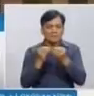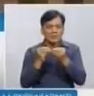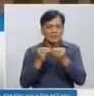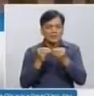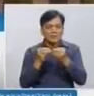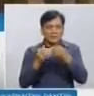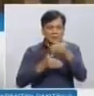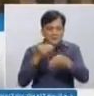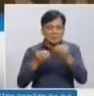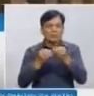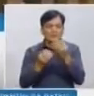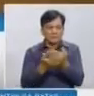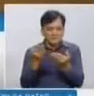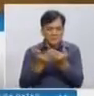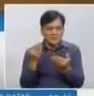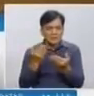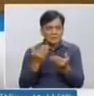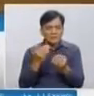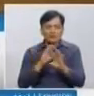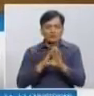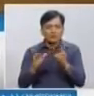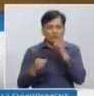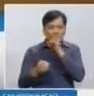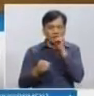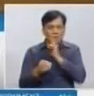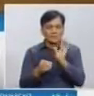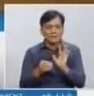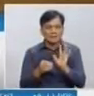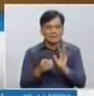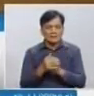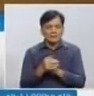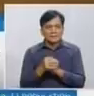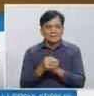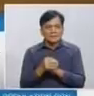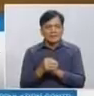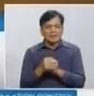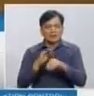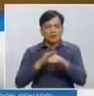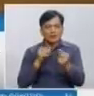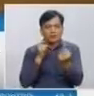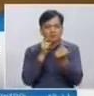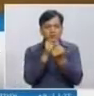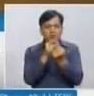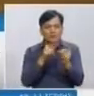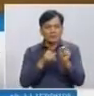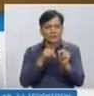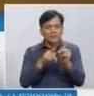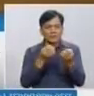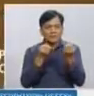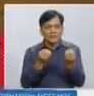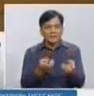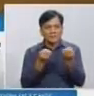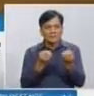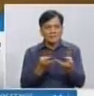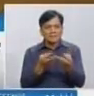Huwag ko kayong magkamali. I particularly call the attention of the agencies with the number